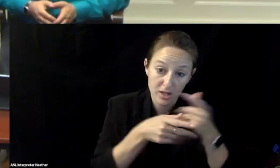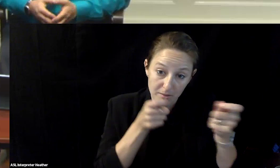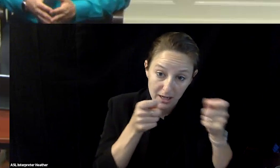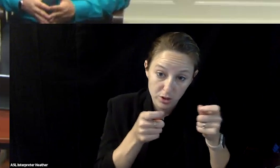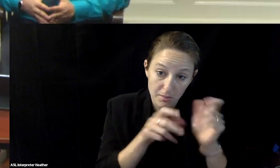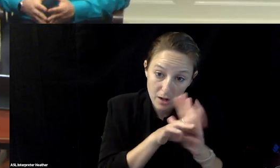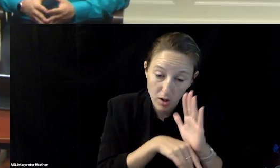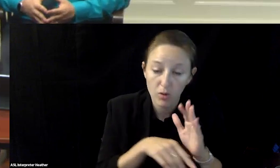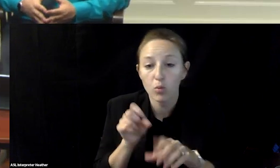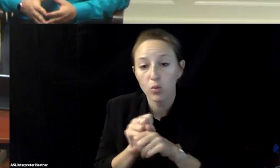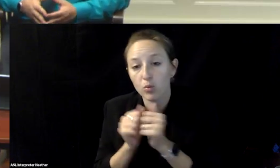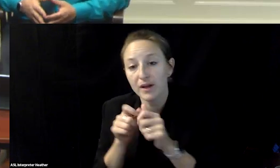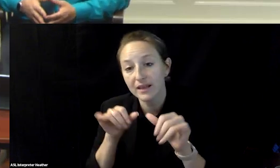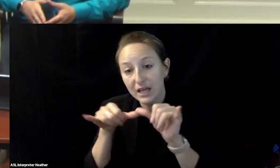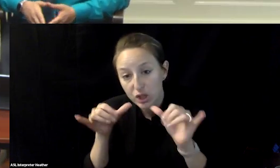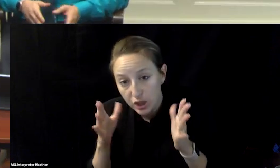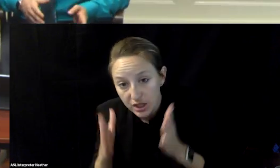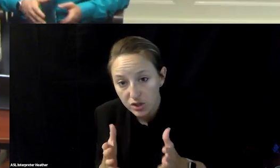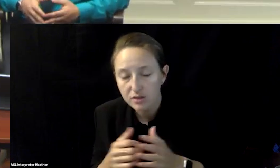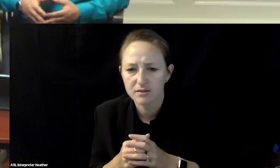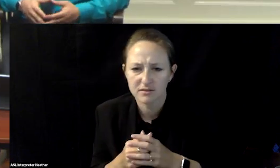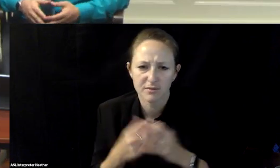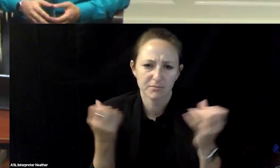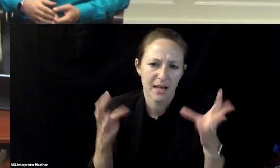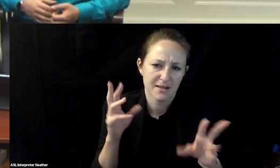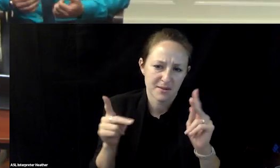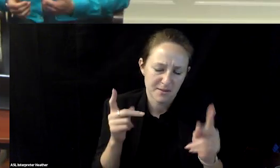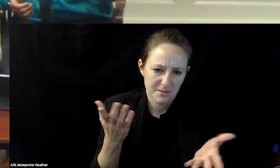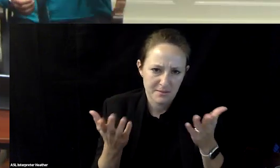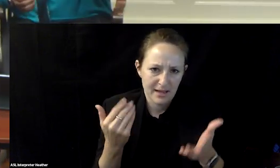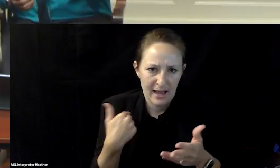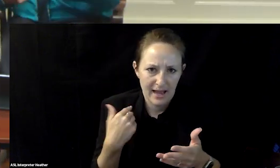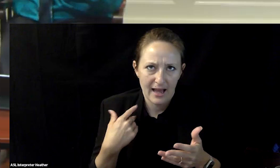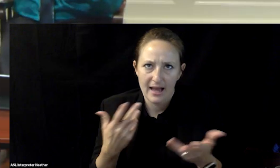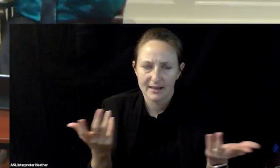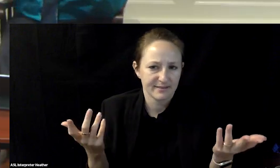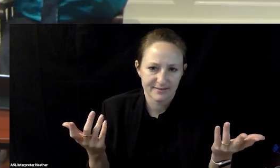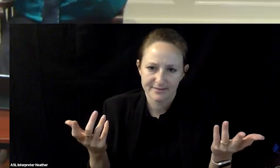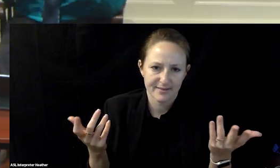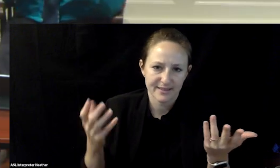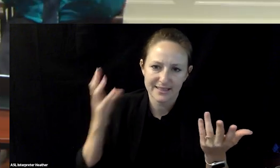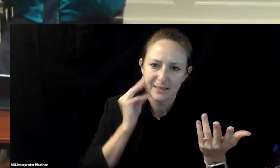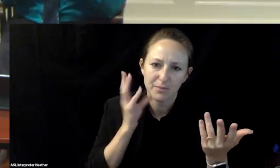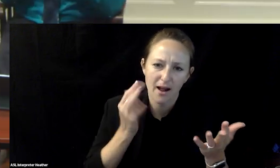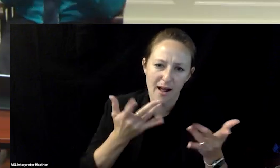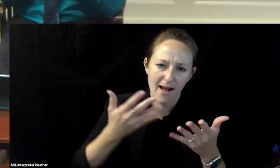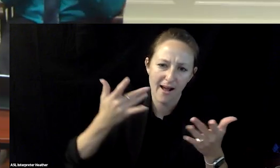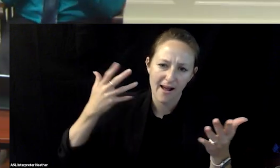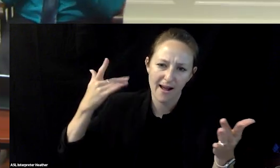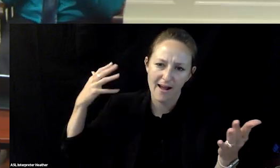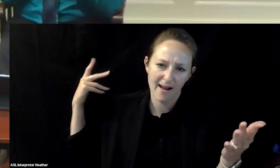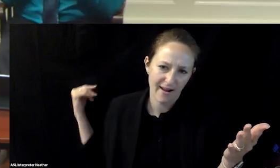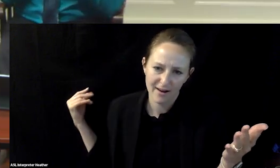engineers, and everybody probably has a backlog, you know, that will go from here to Silicon Valley, stretching with what they can